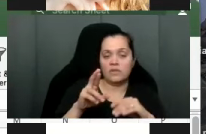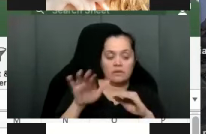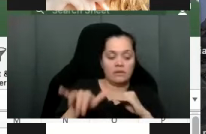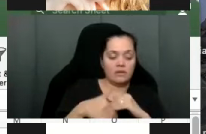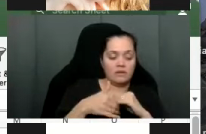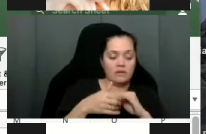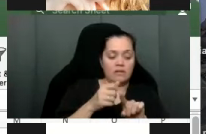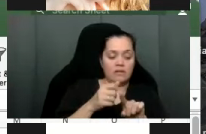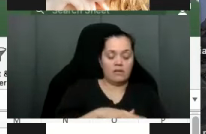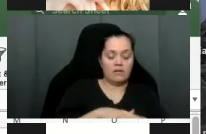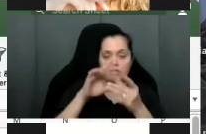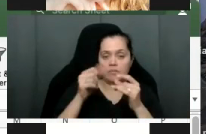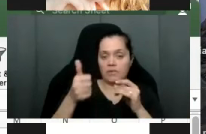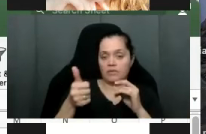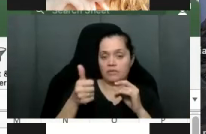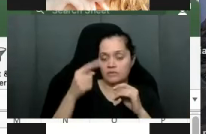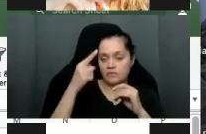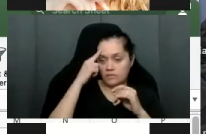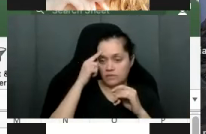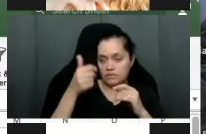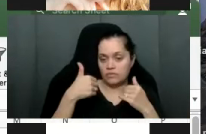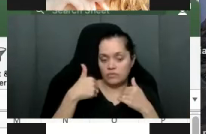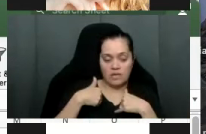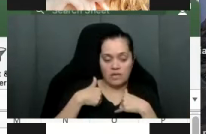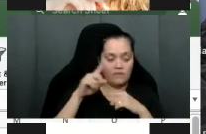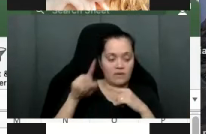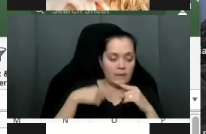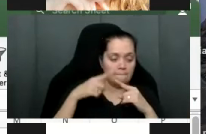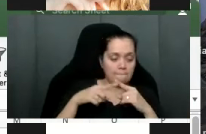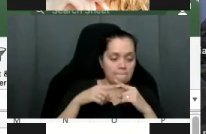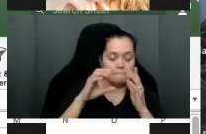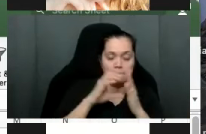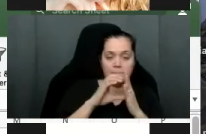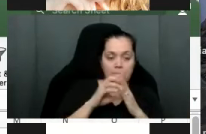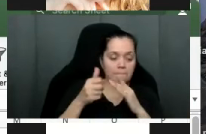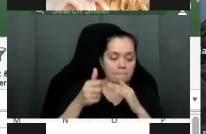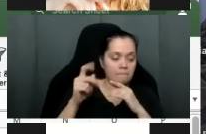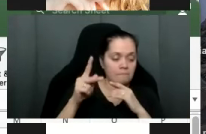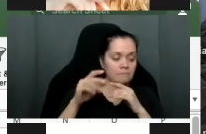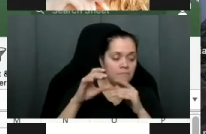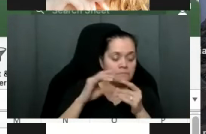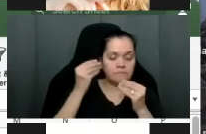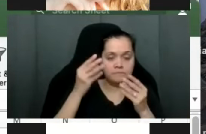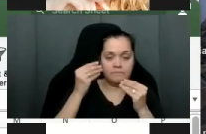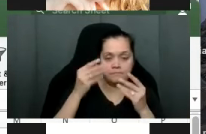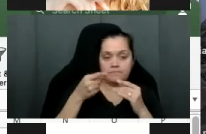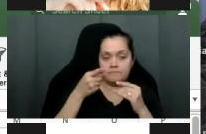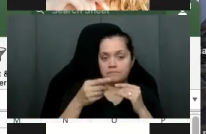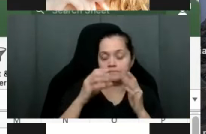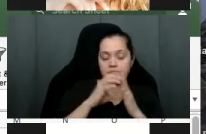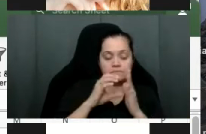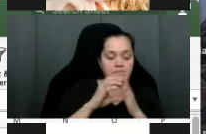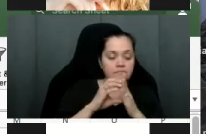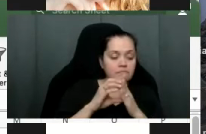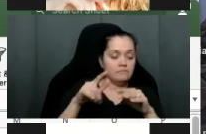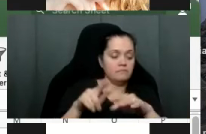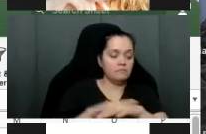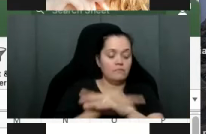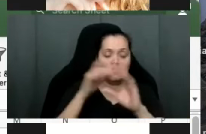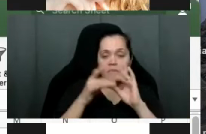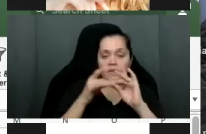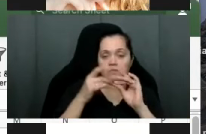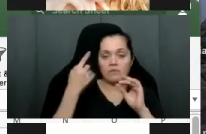of your own, thoughts that you have about the chapter, about the information in the chapter, a longer comment